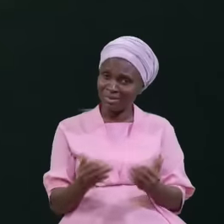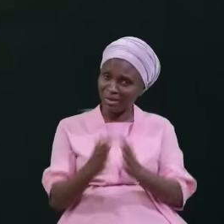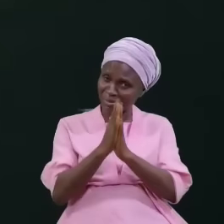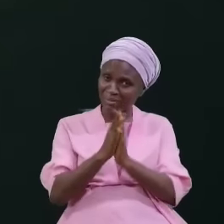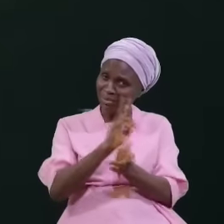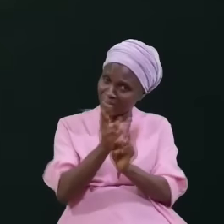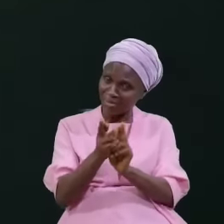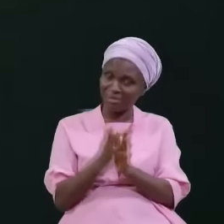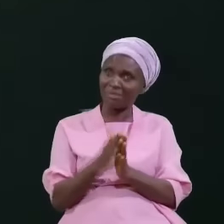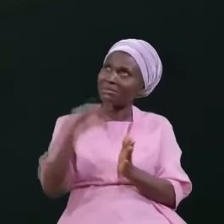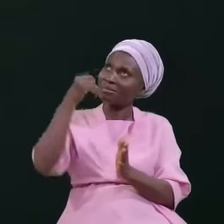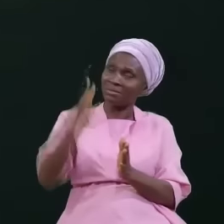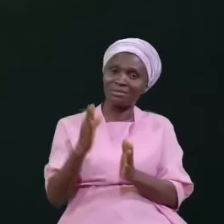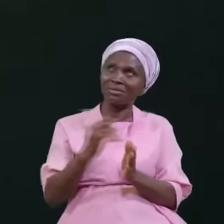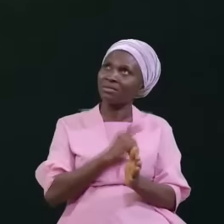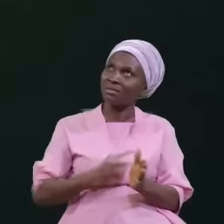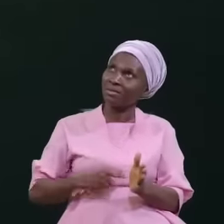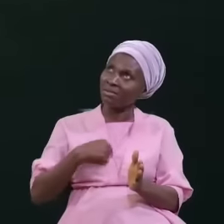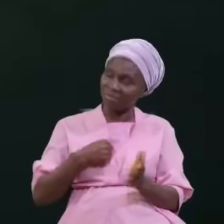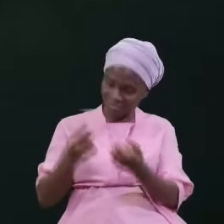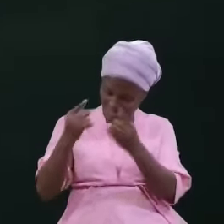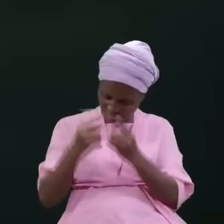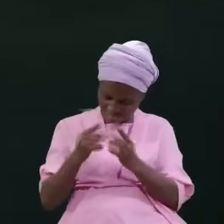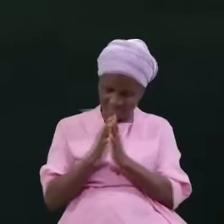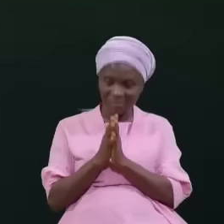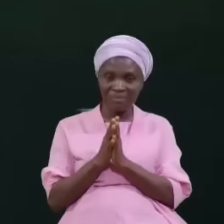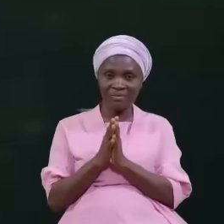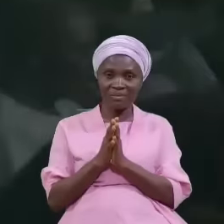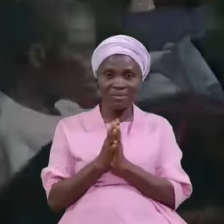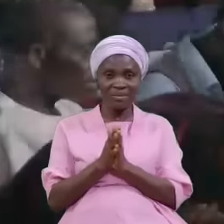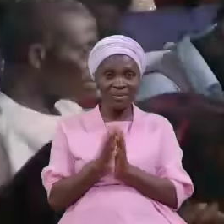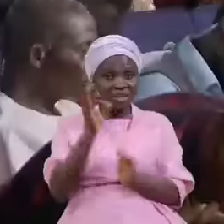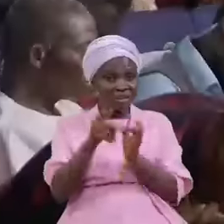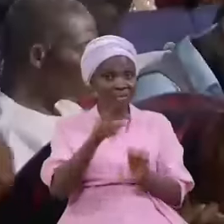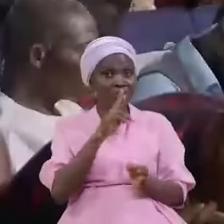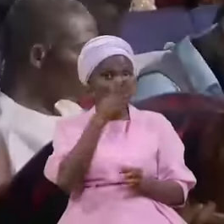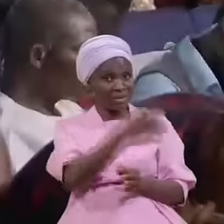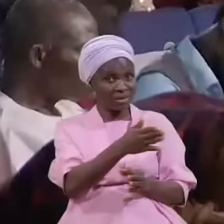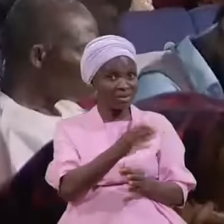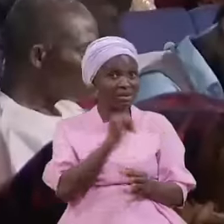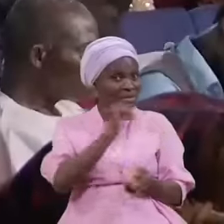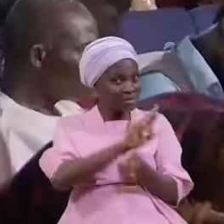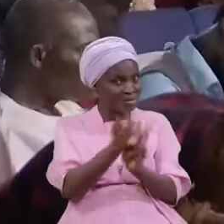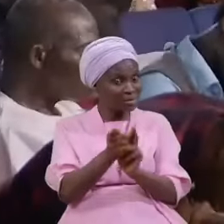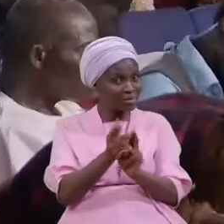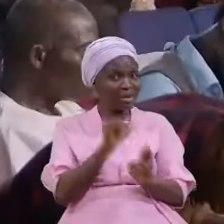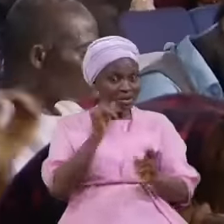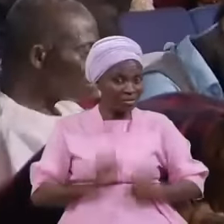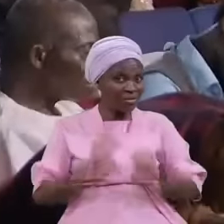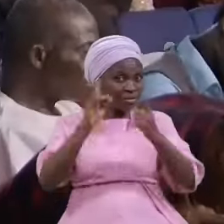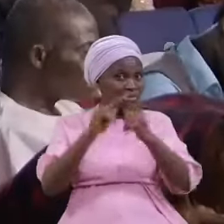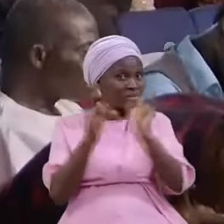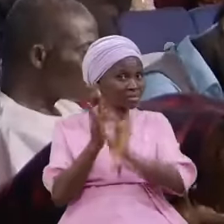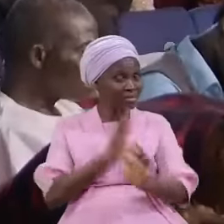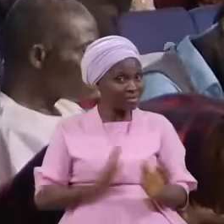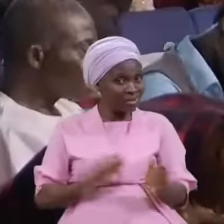"Lord, I come." And if you're there, you've never given your life to the Lord Jesus Christ, surrender your life to